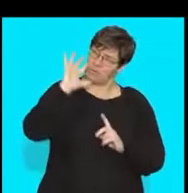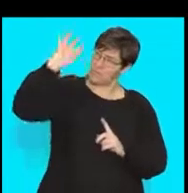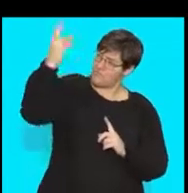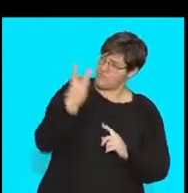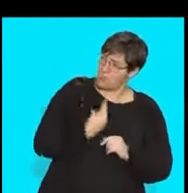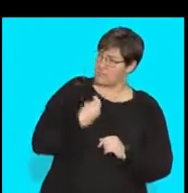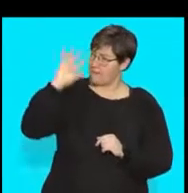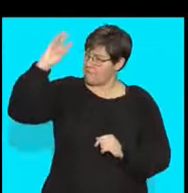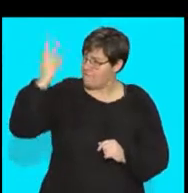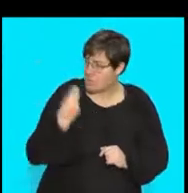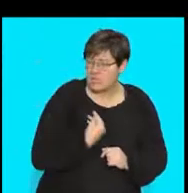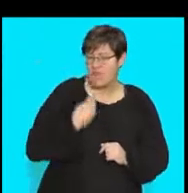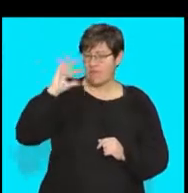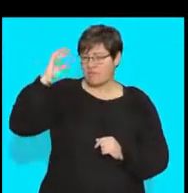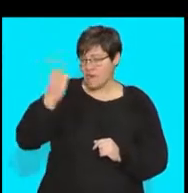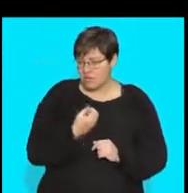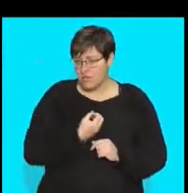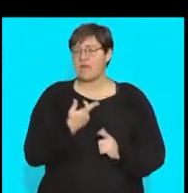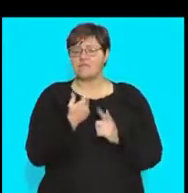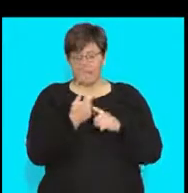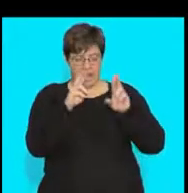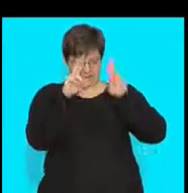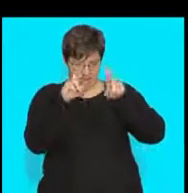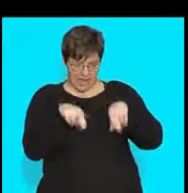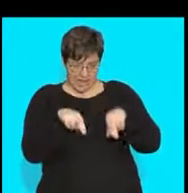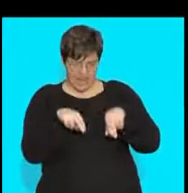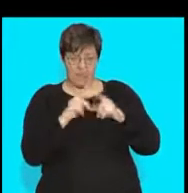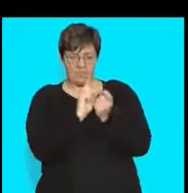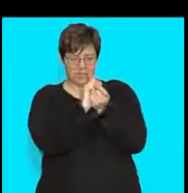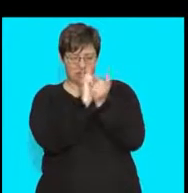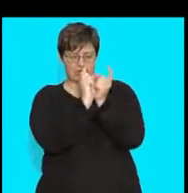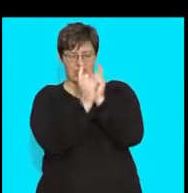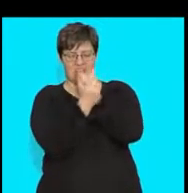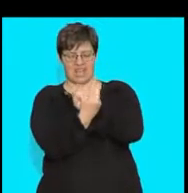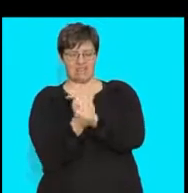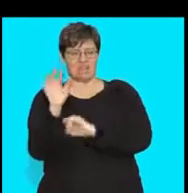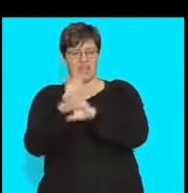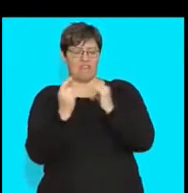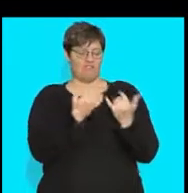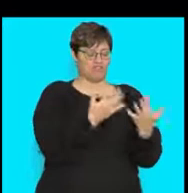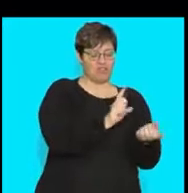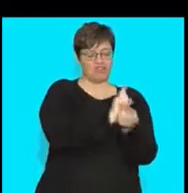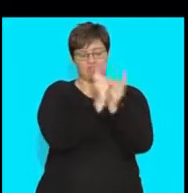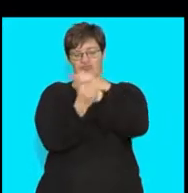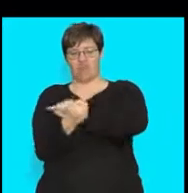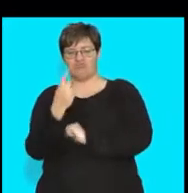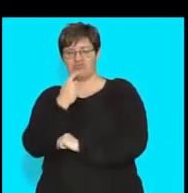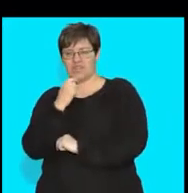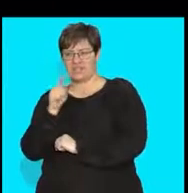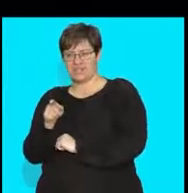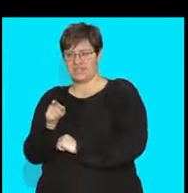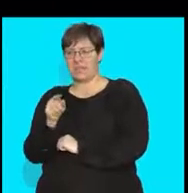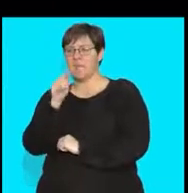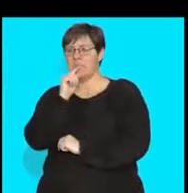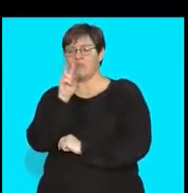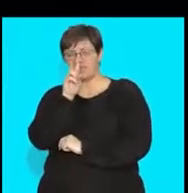photosynthesize, so we just let the chlorophyll die, all right, and then the leaf changes color, and that color is